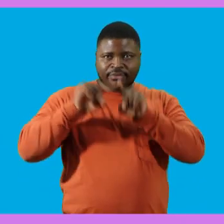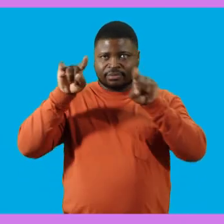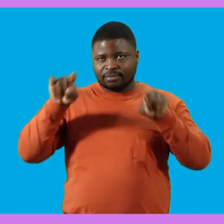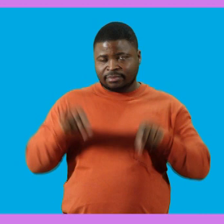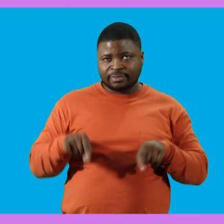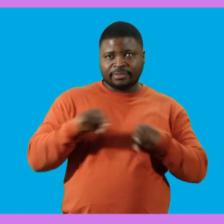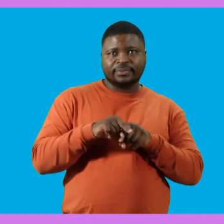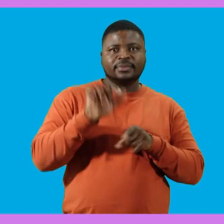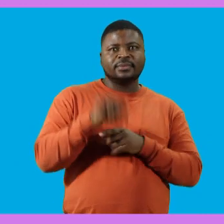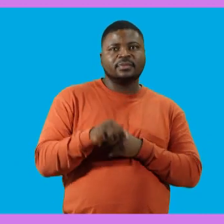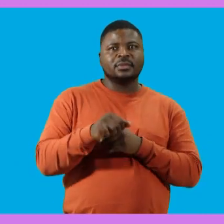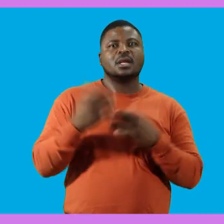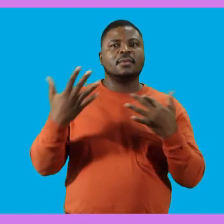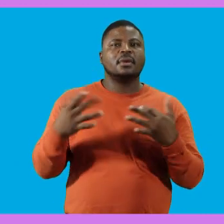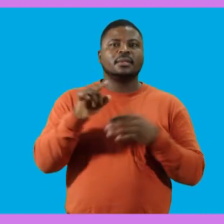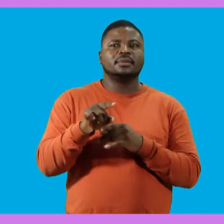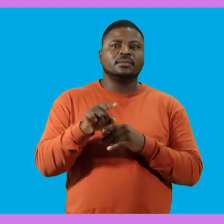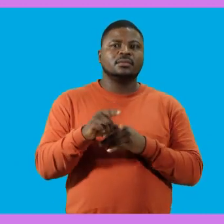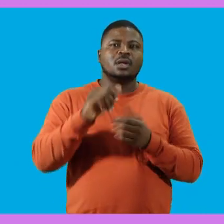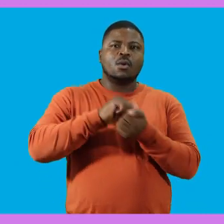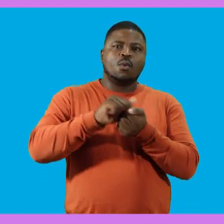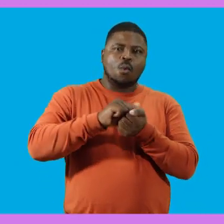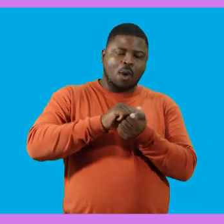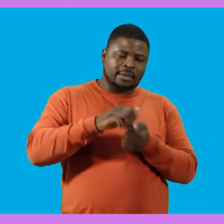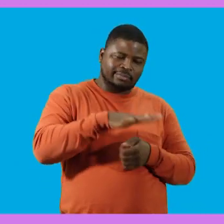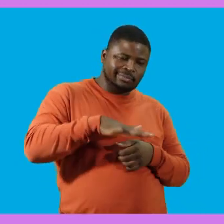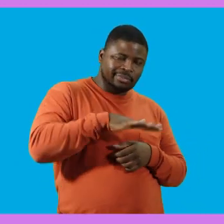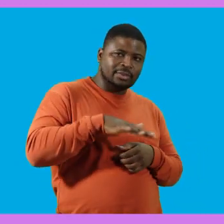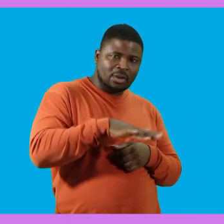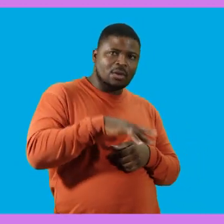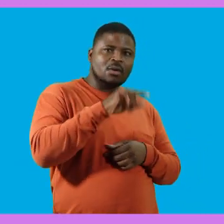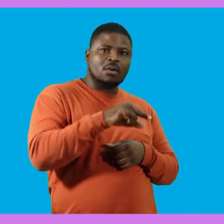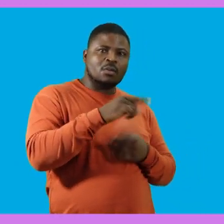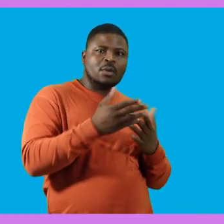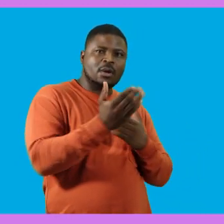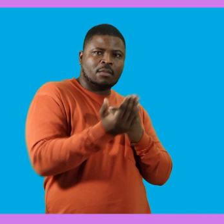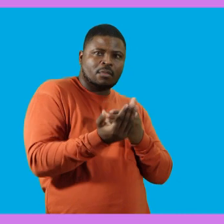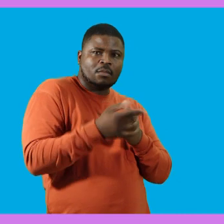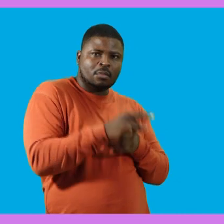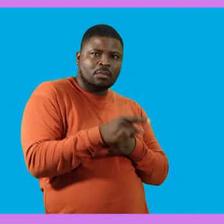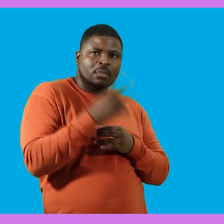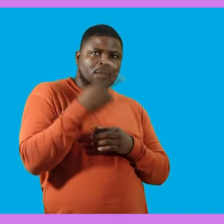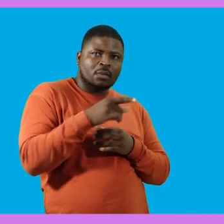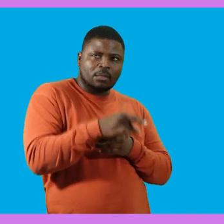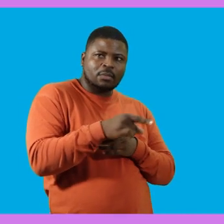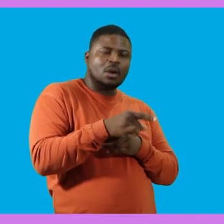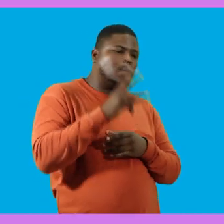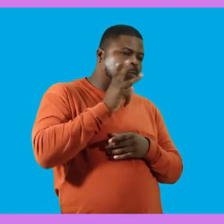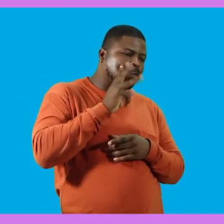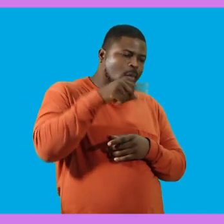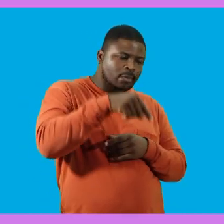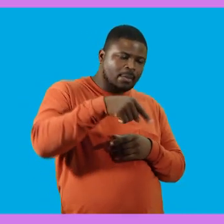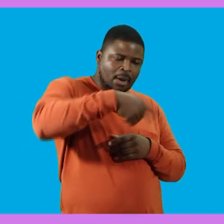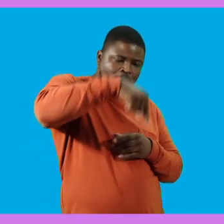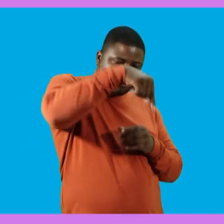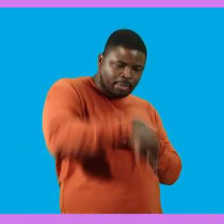the washing well in the corner. That is the washing well,